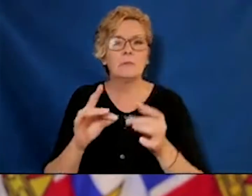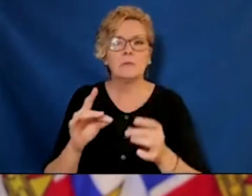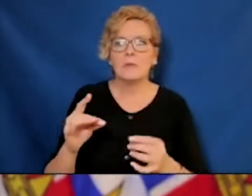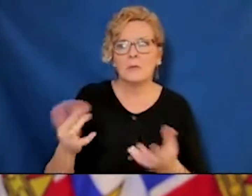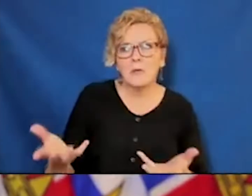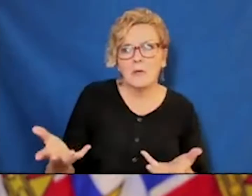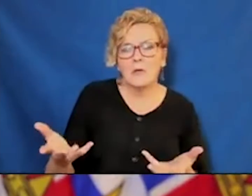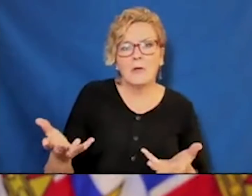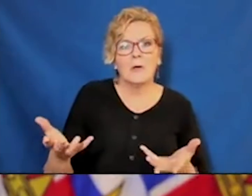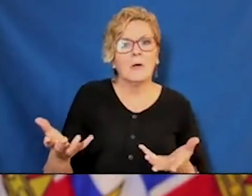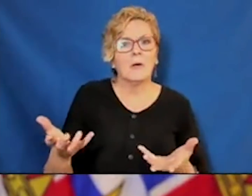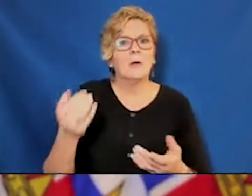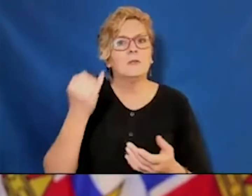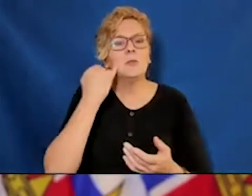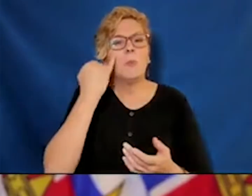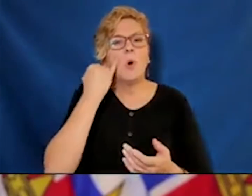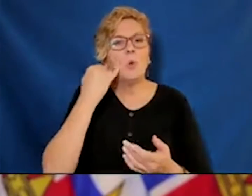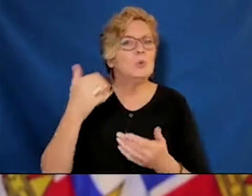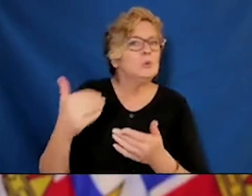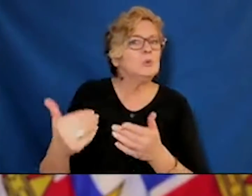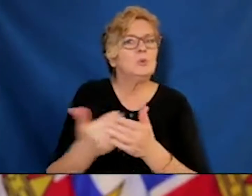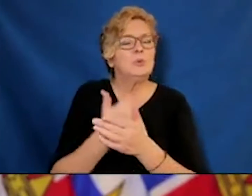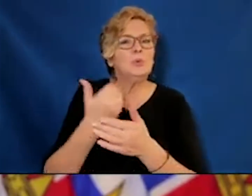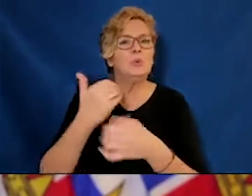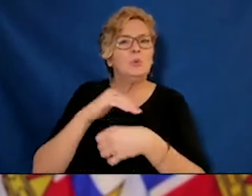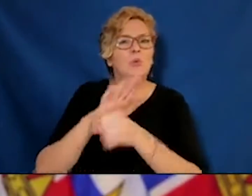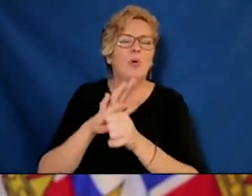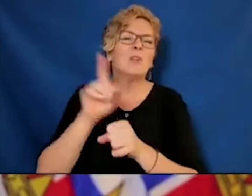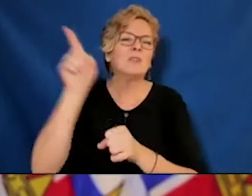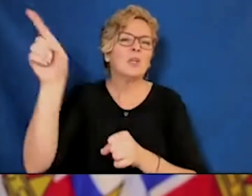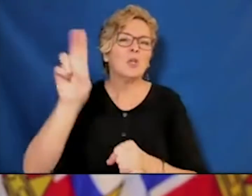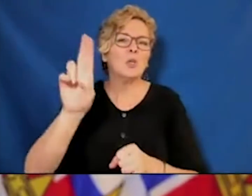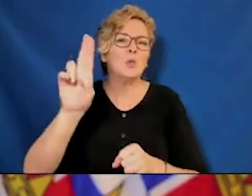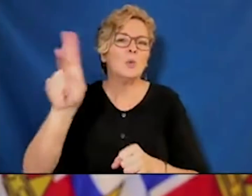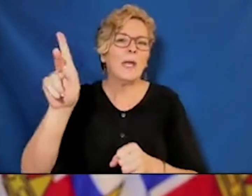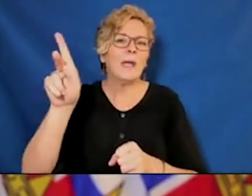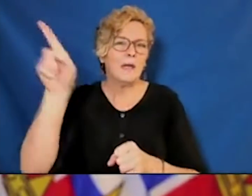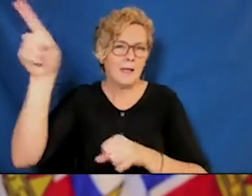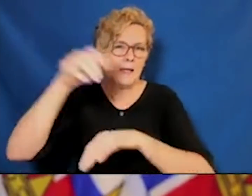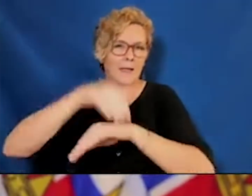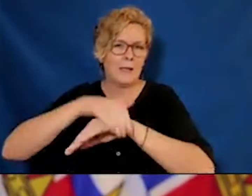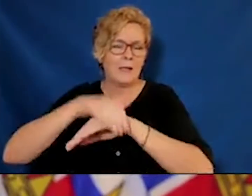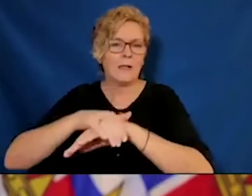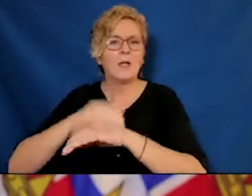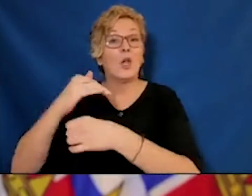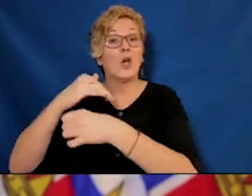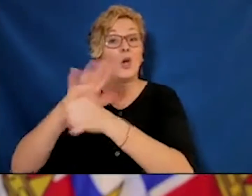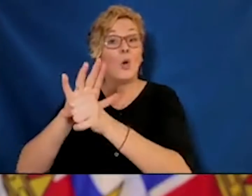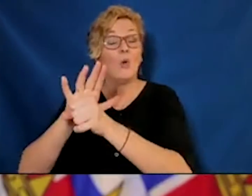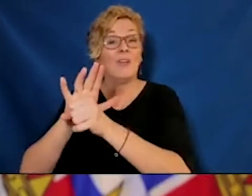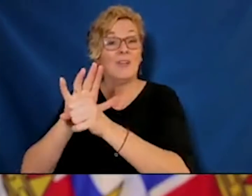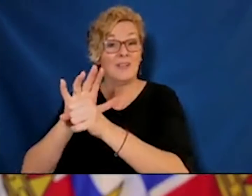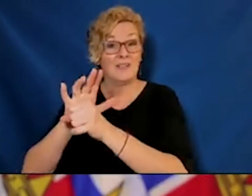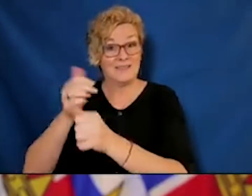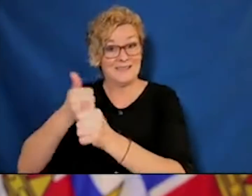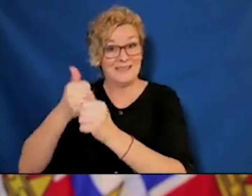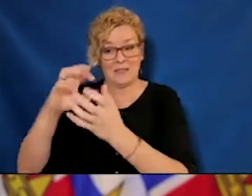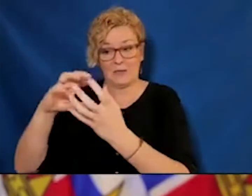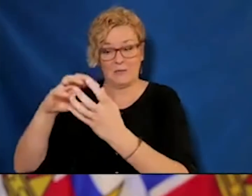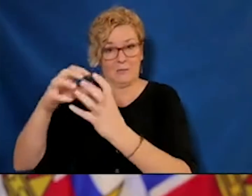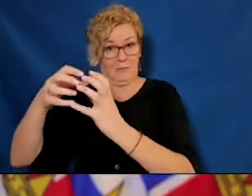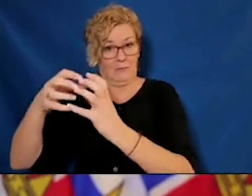time. And really this is, in discussions with our immunology colleagues, this is theoretical and really is